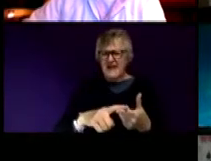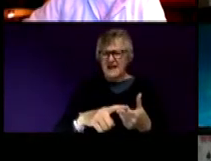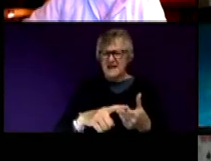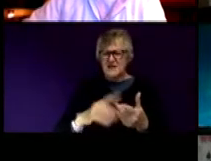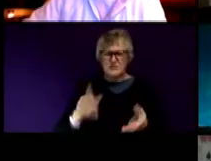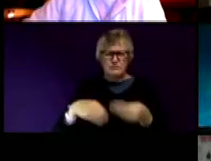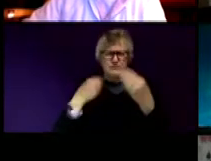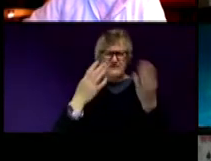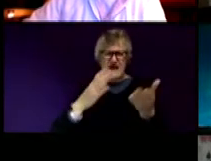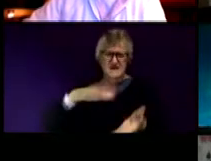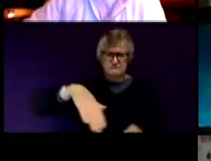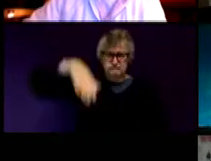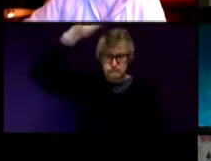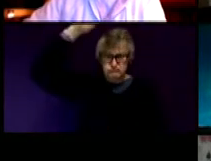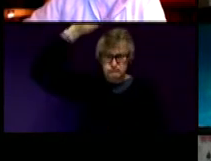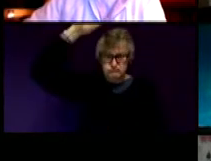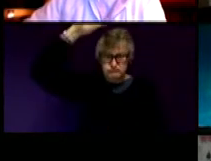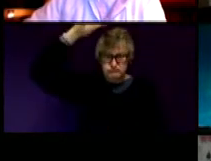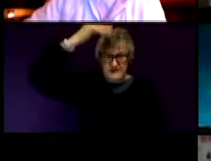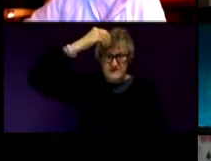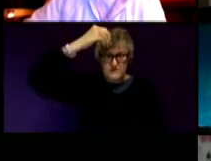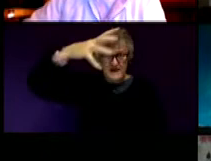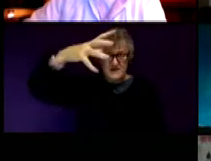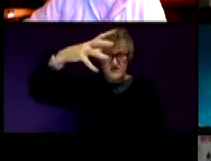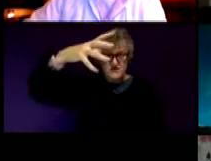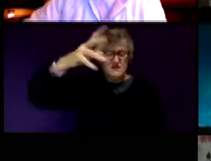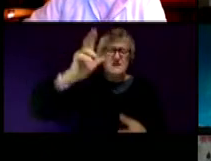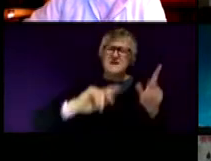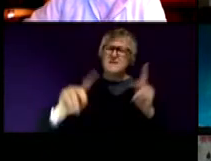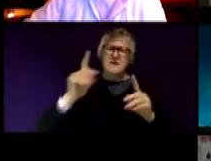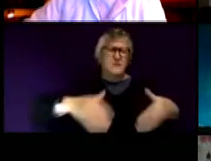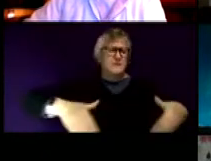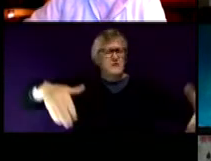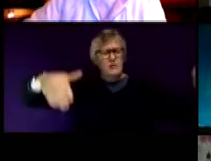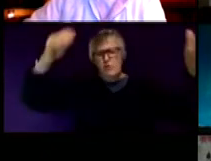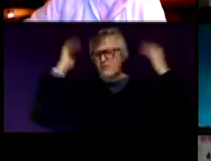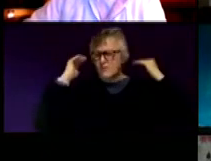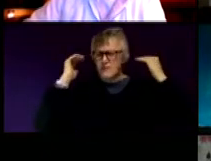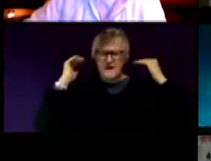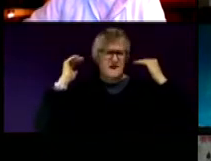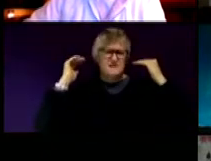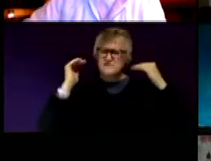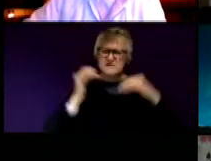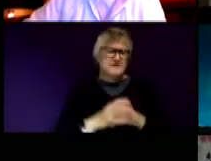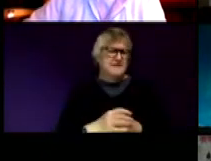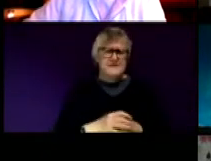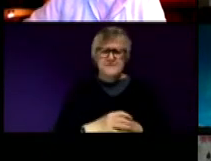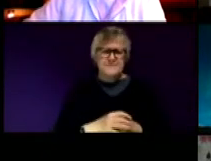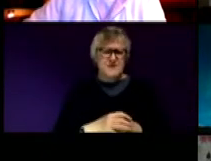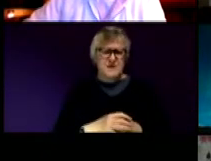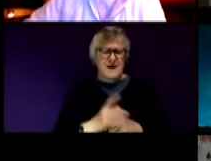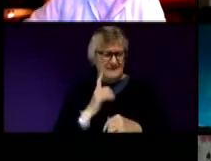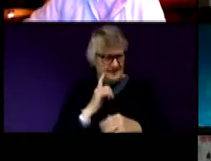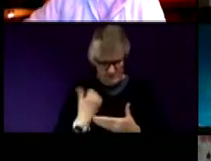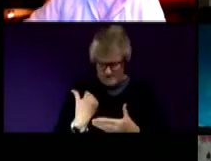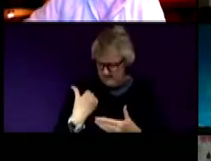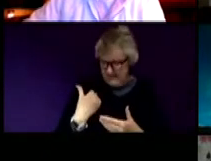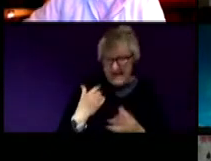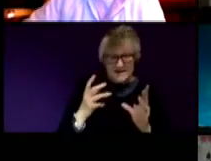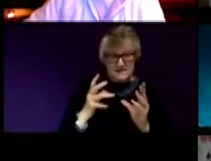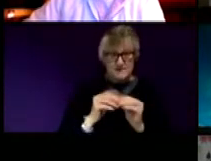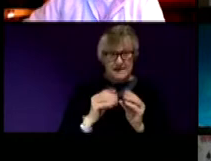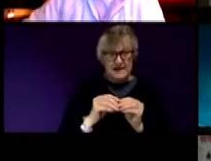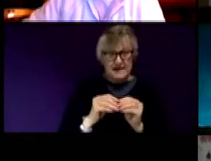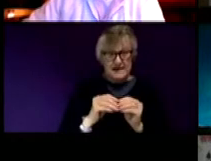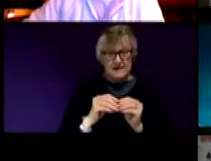last meeting, I think it was a full board meeting, it's been a while, sorry, that we asked for things at least a